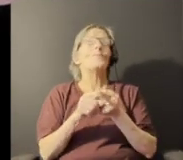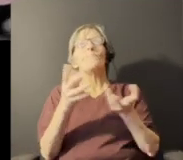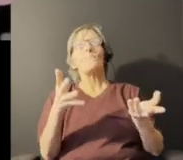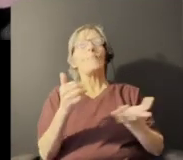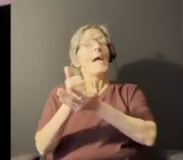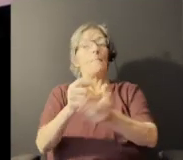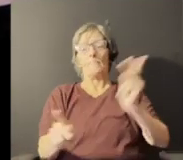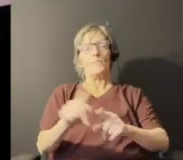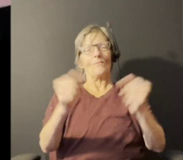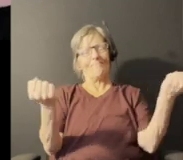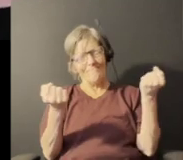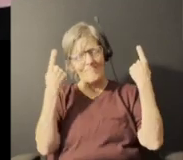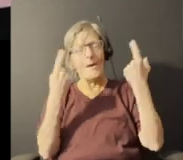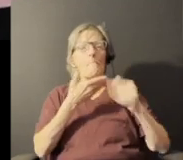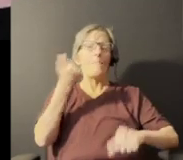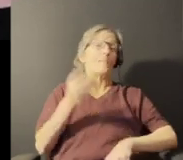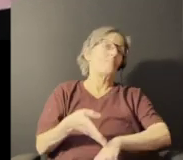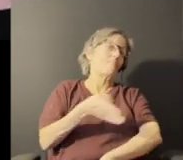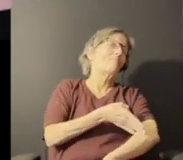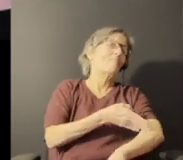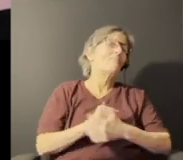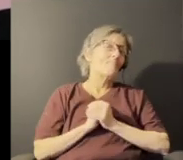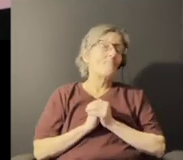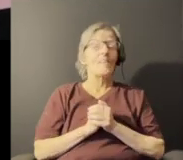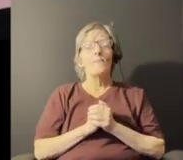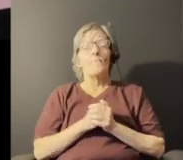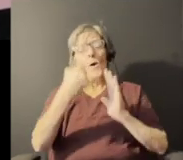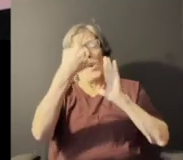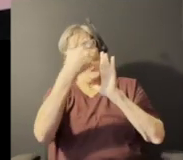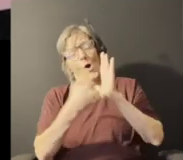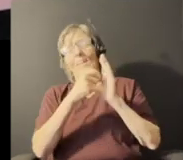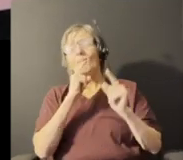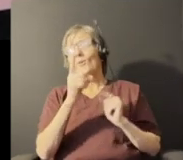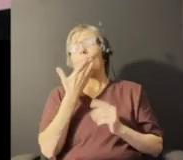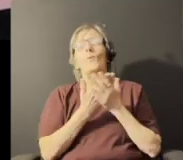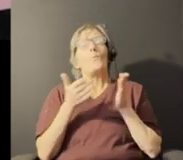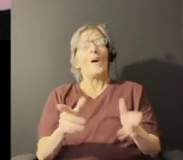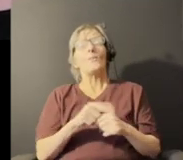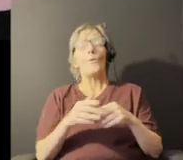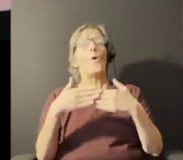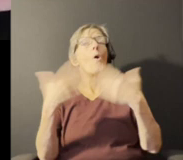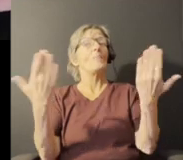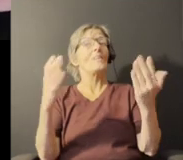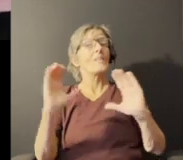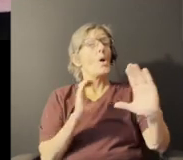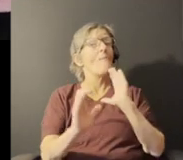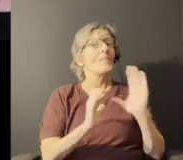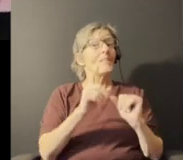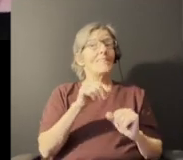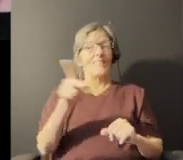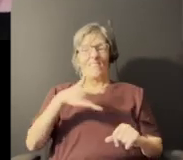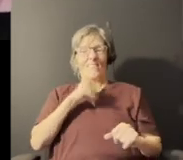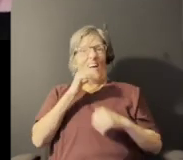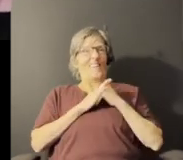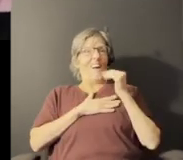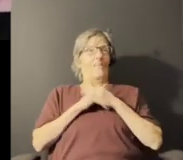of help people to understand a little better. Art is a really good way to open up a lot of conversations that might be